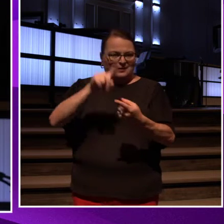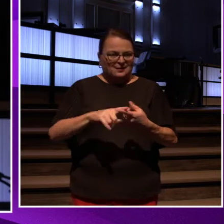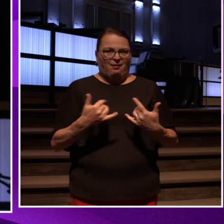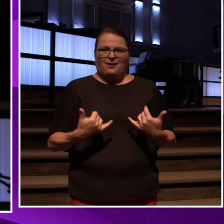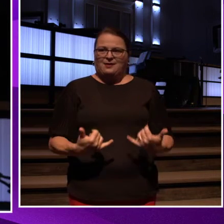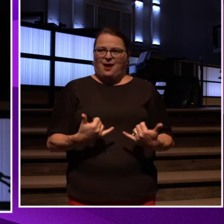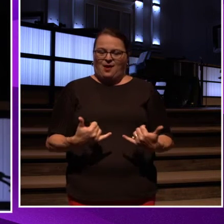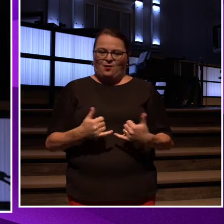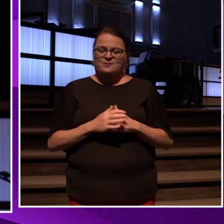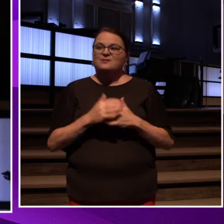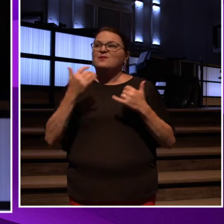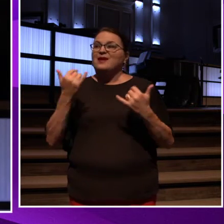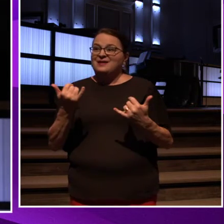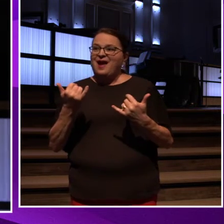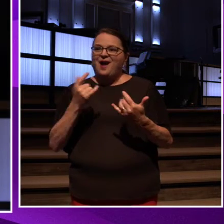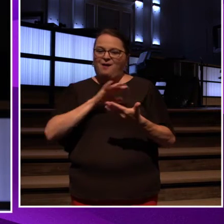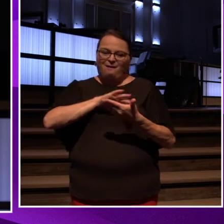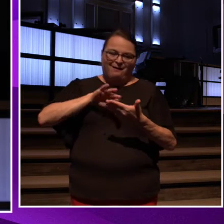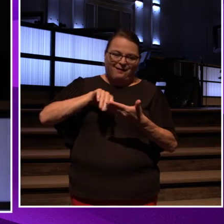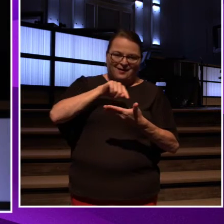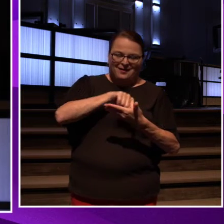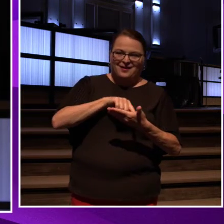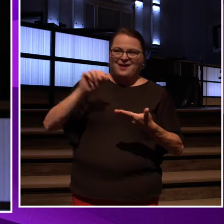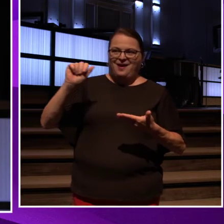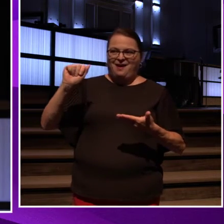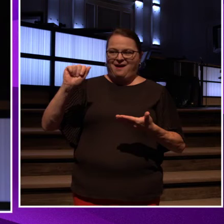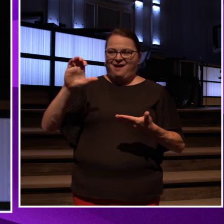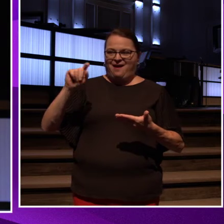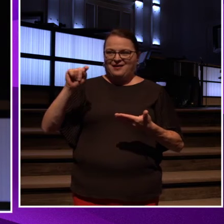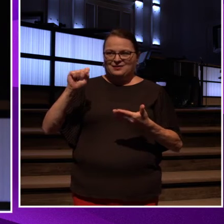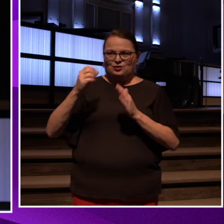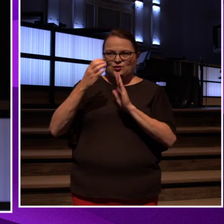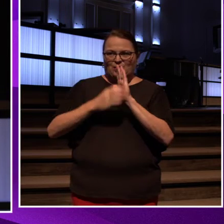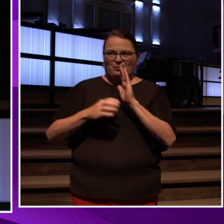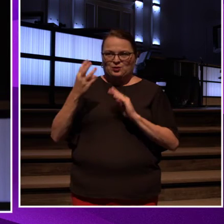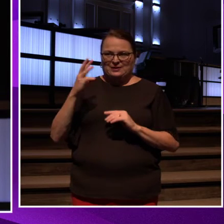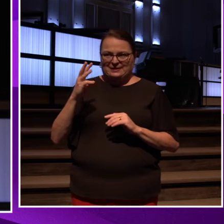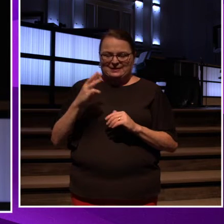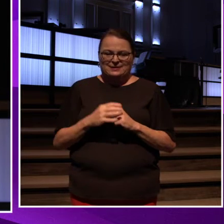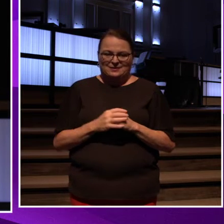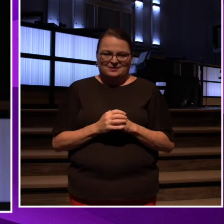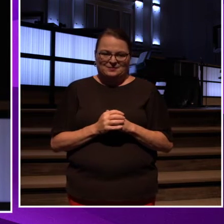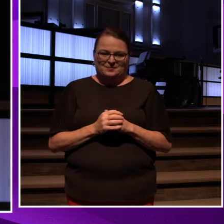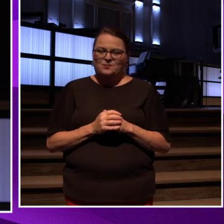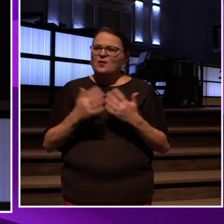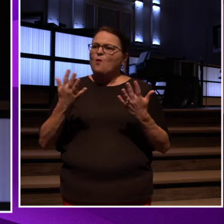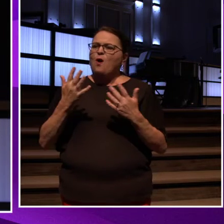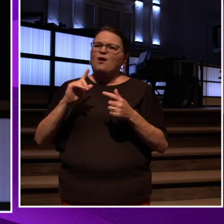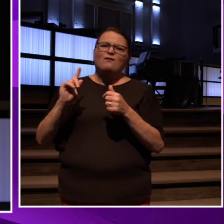So turn with me to Acts 16. And let me show you real quick the first day. 10 years